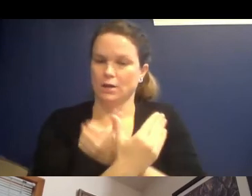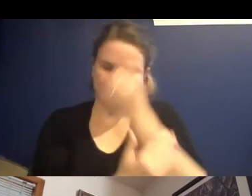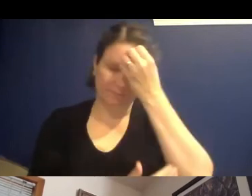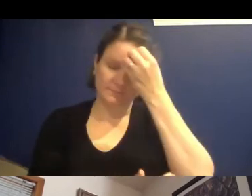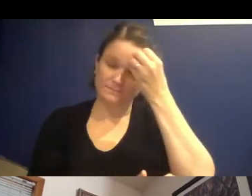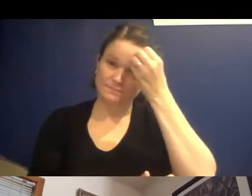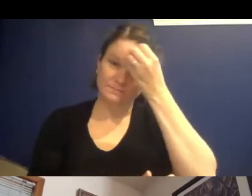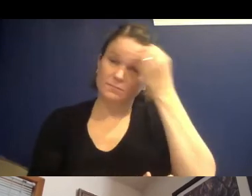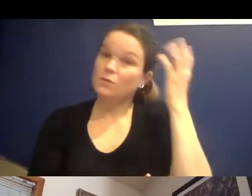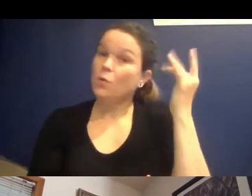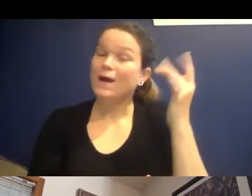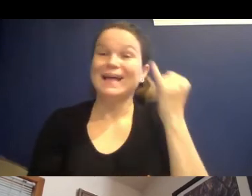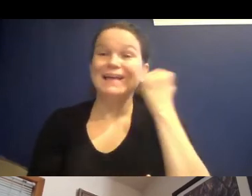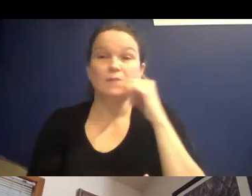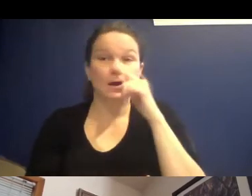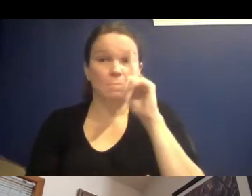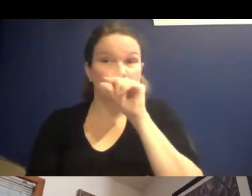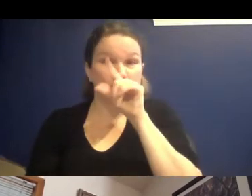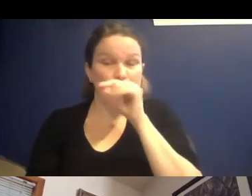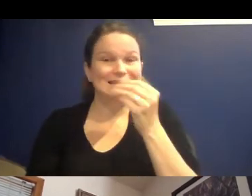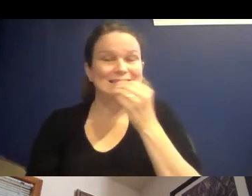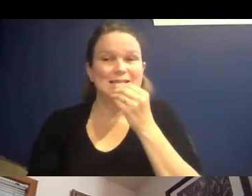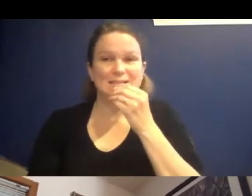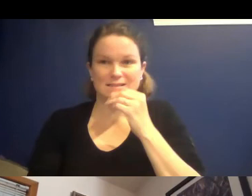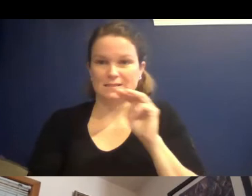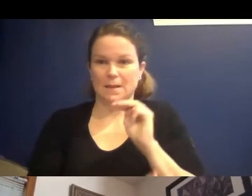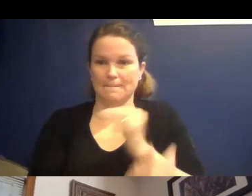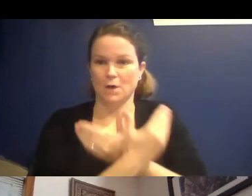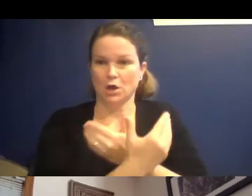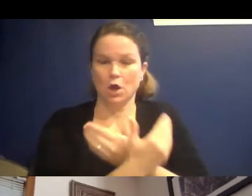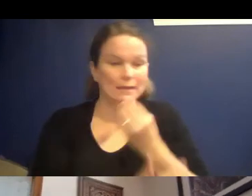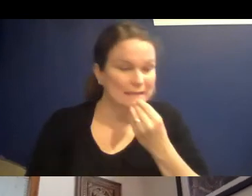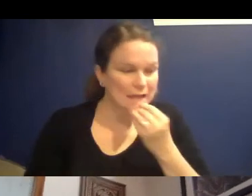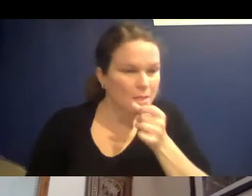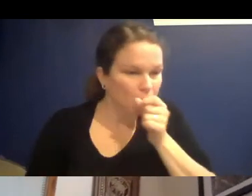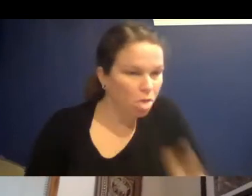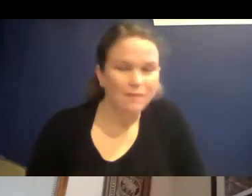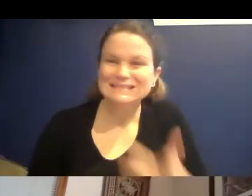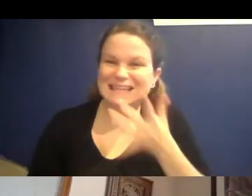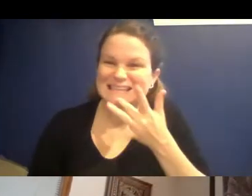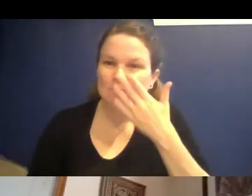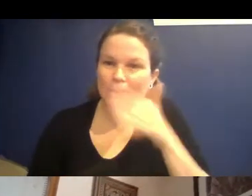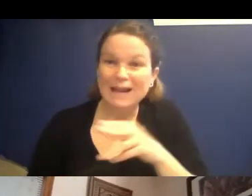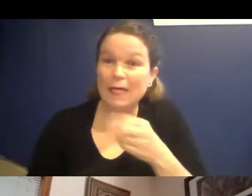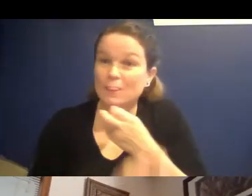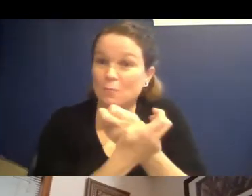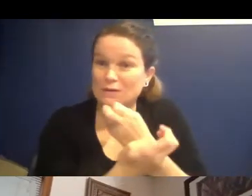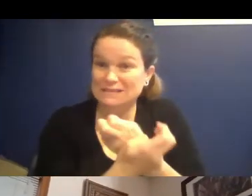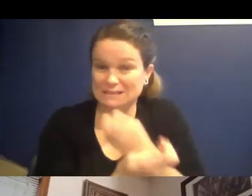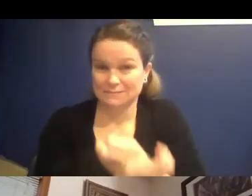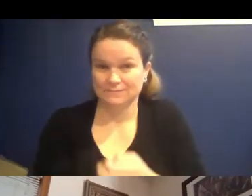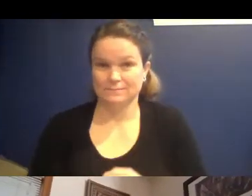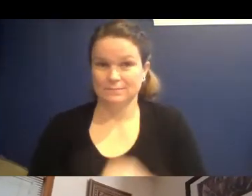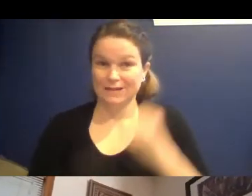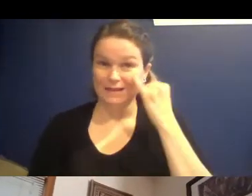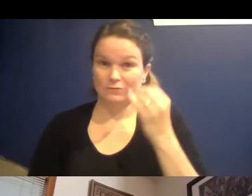bird eats a monarch butterfly, they spit it out. They taste bad and they're poisonous if enough is